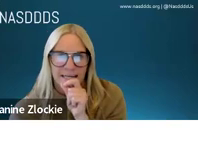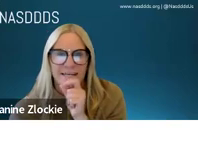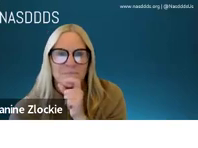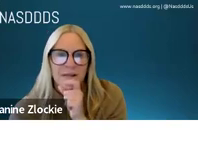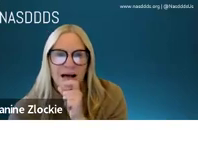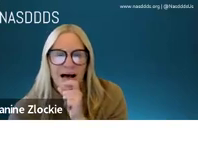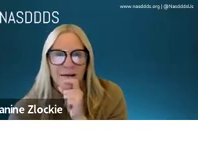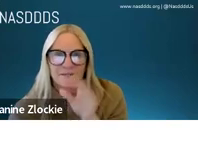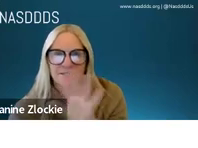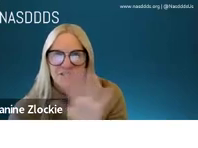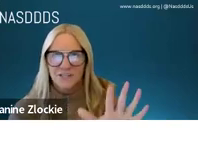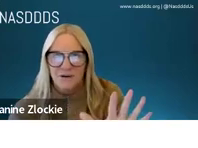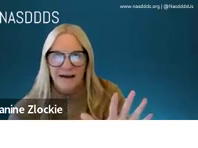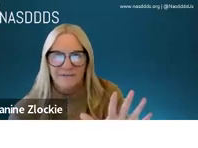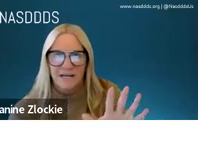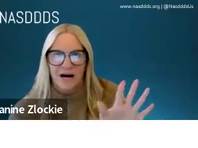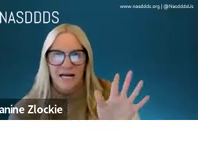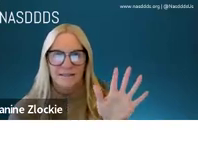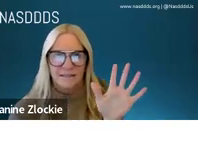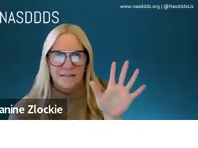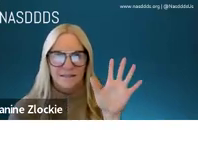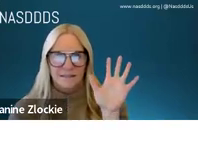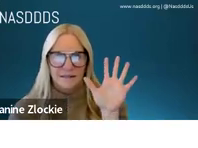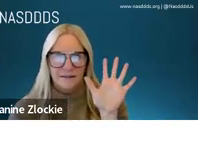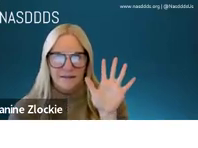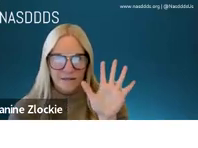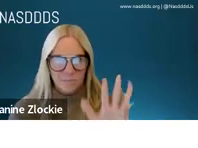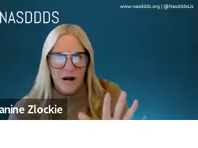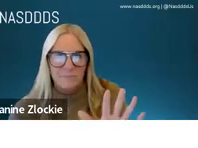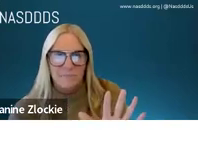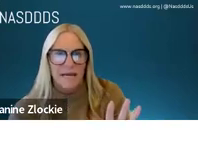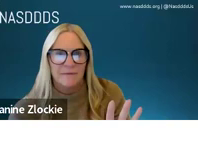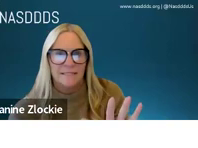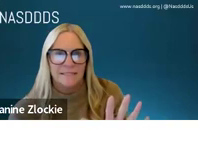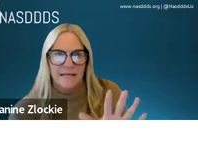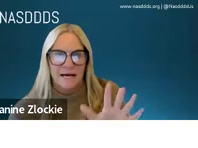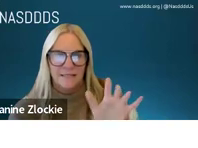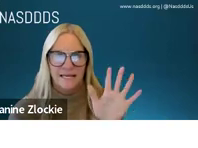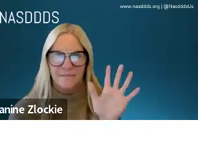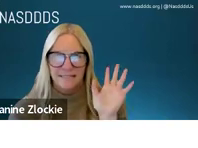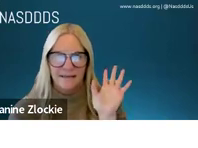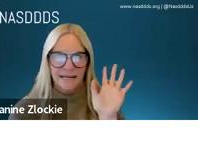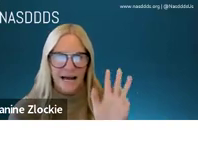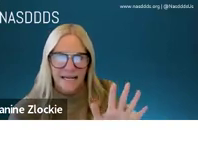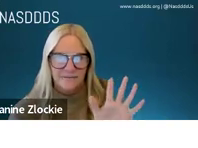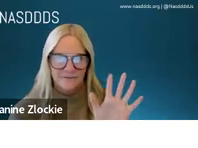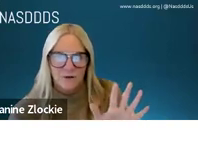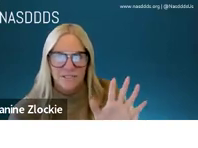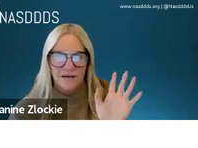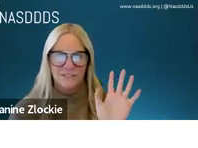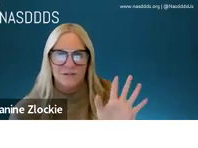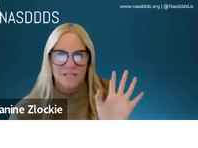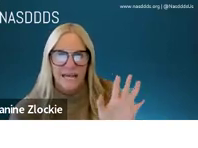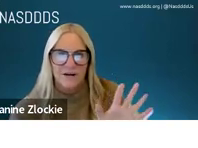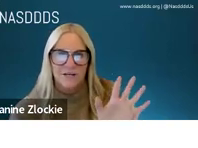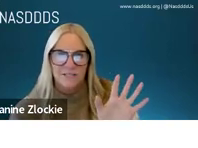this quickly. This is just a graphic on improper payments. CMS had that heightened